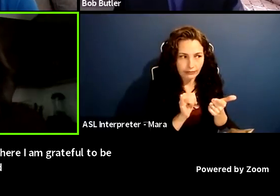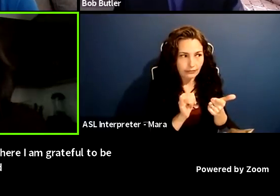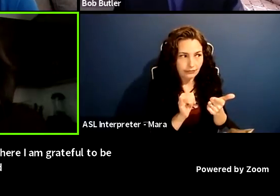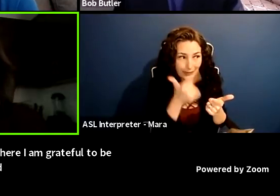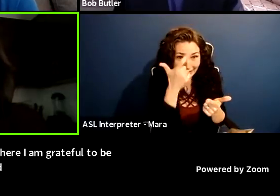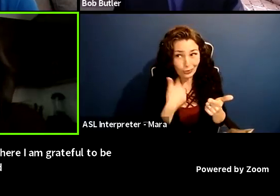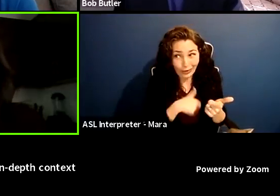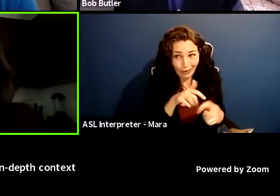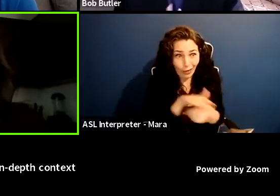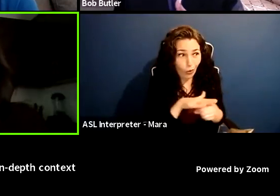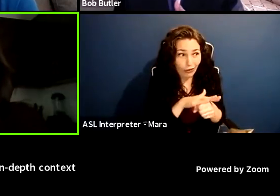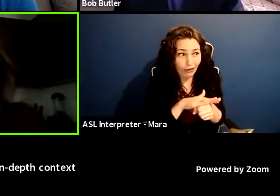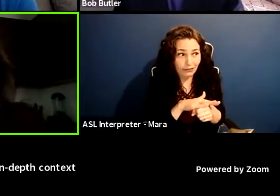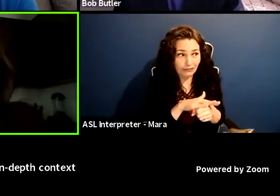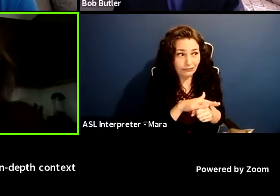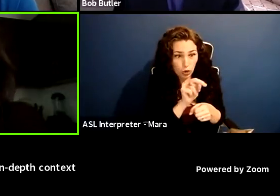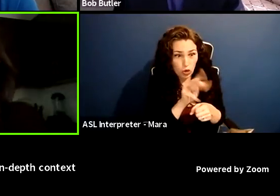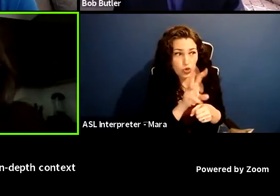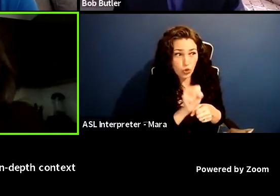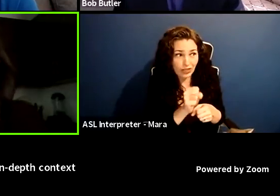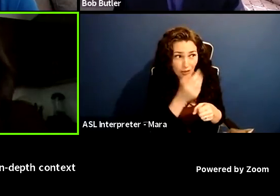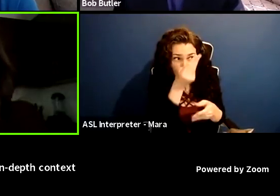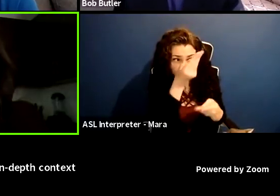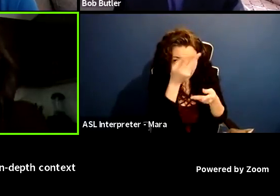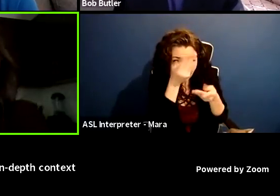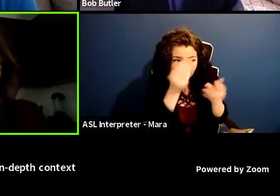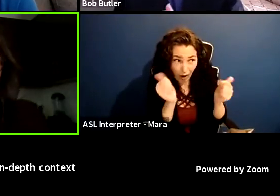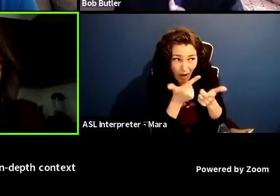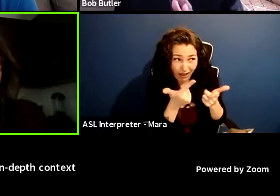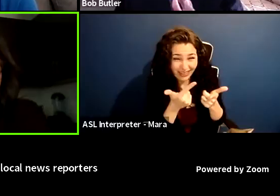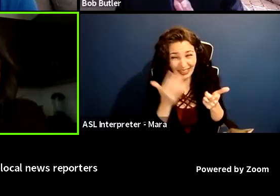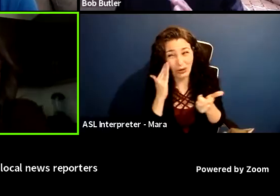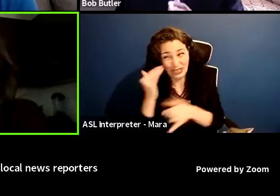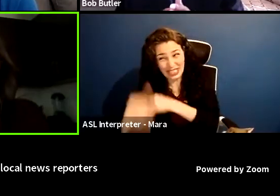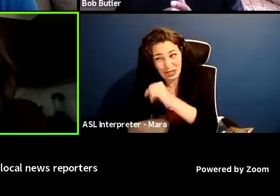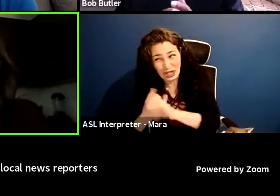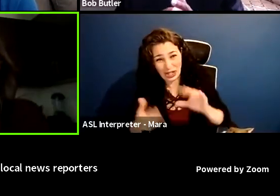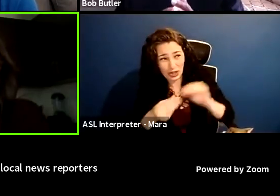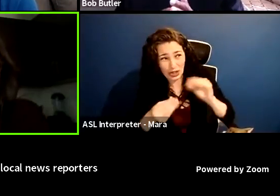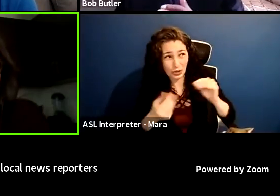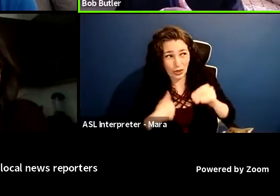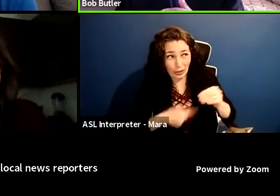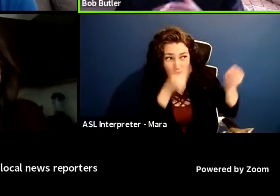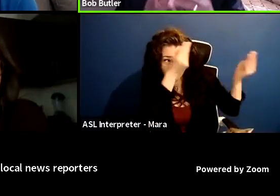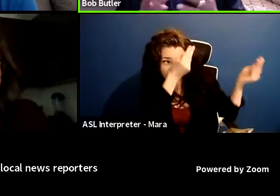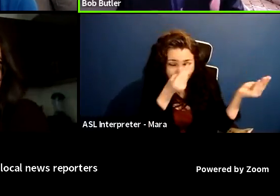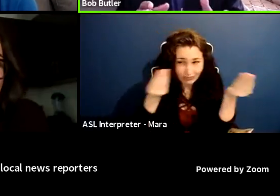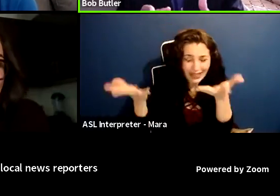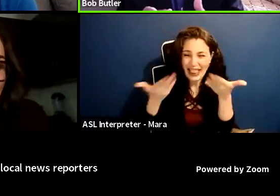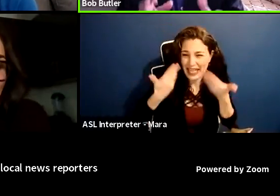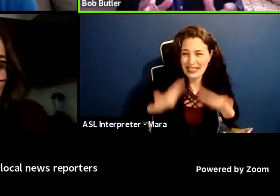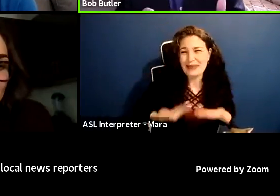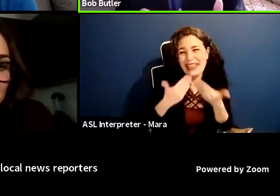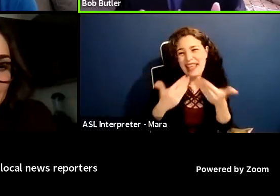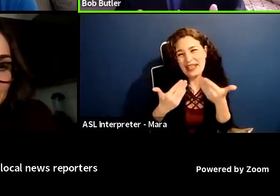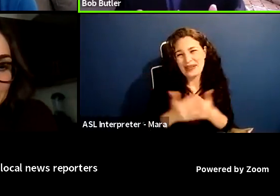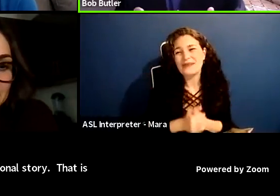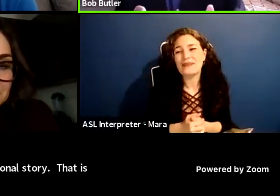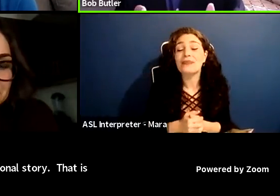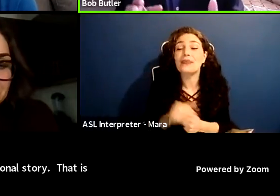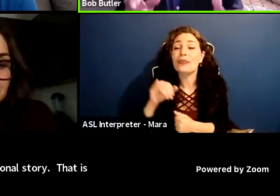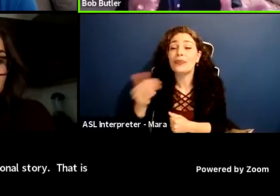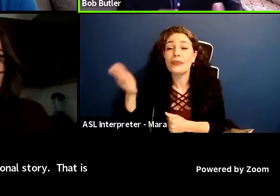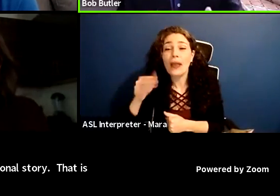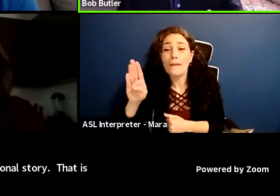local news reporters, even though this is an international story. So that's me. Thanks for having me. Much. Justine, you're an anchor. So